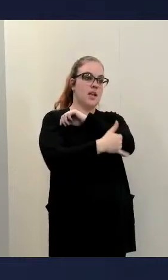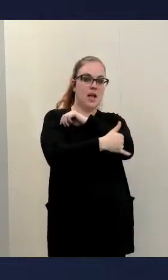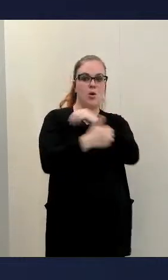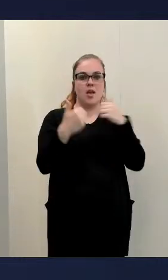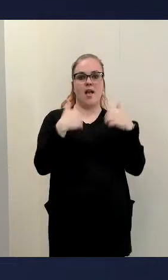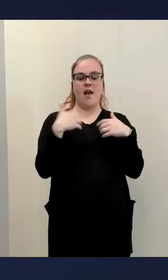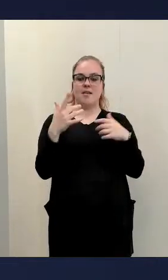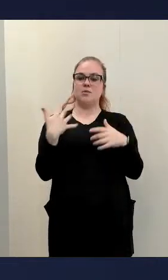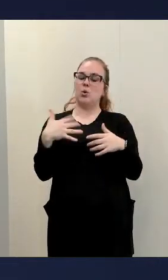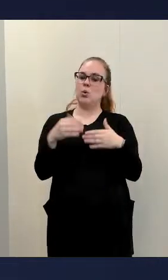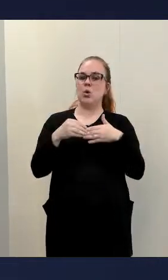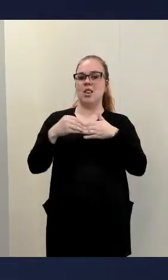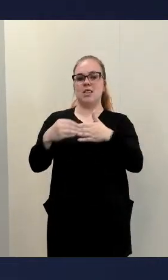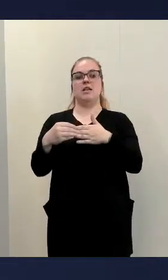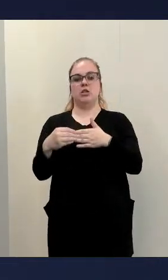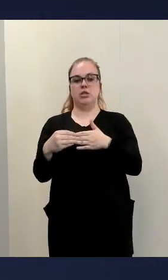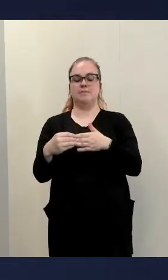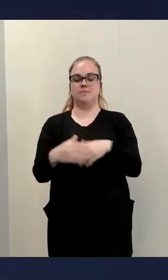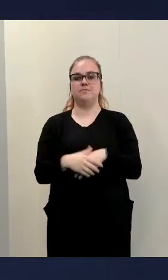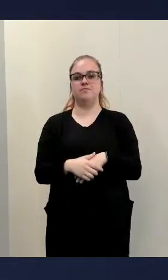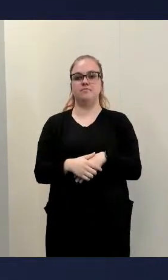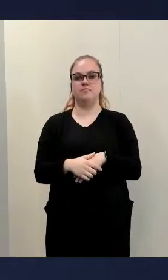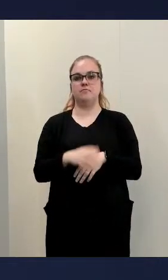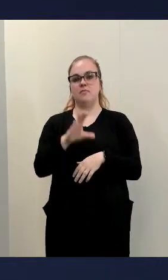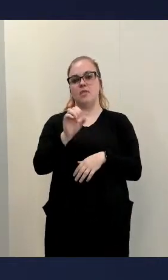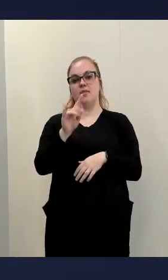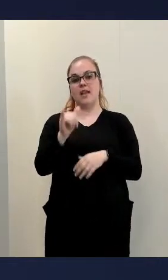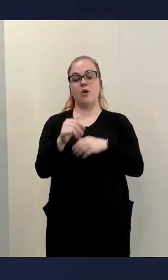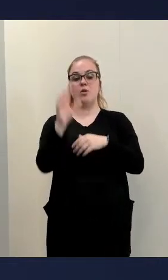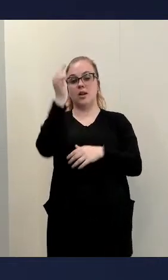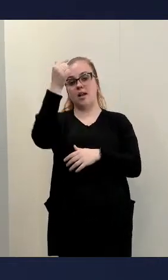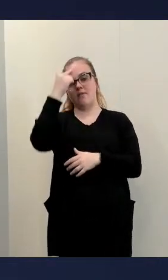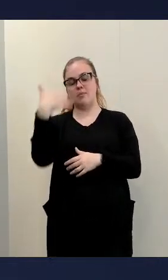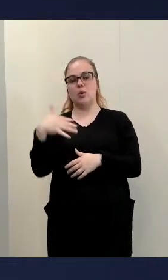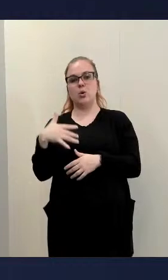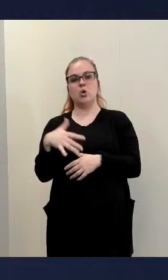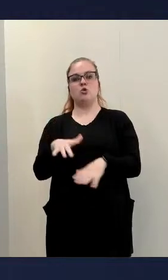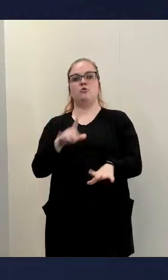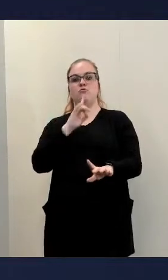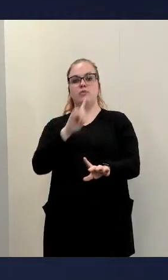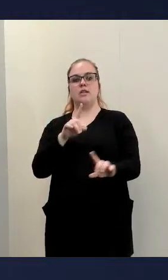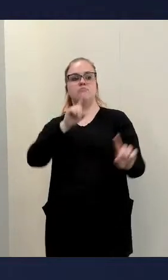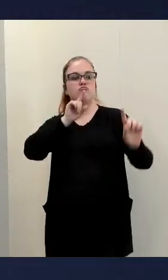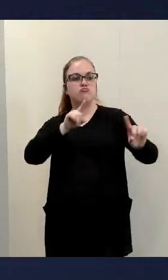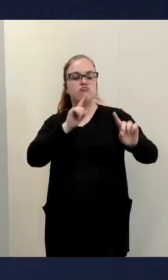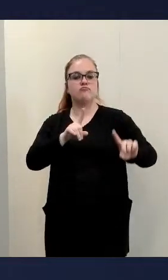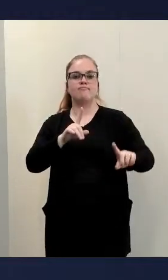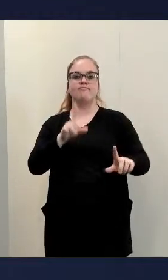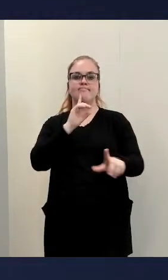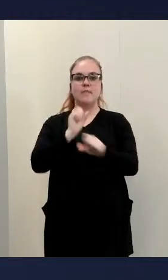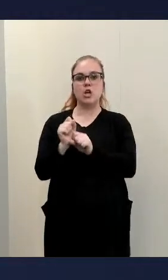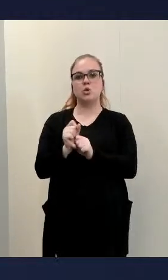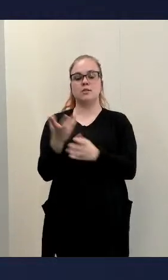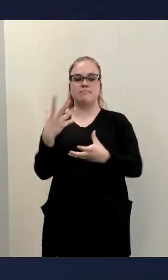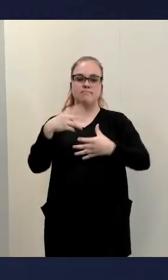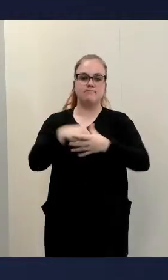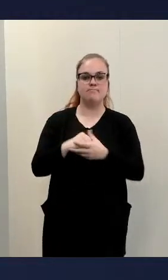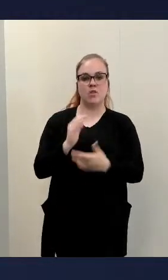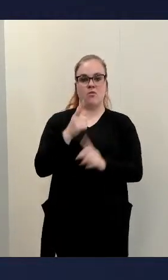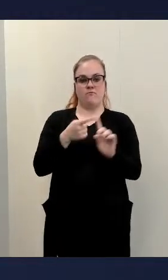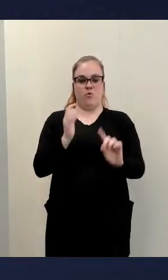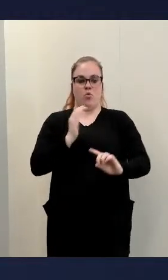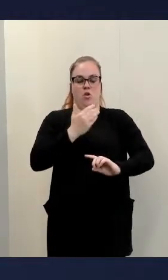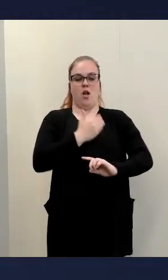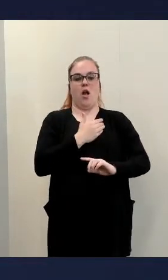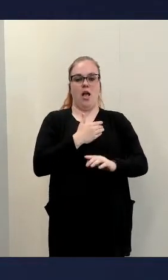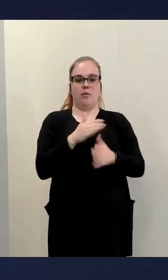has been a leader. The county government has been very responsive to our call from the Buffalo